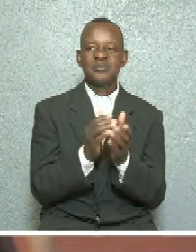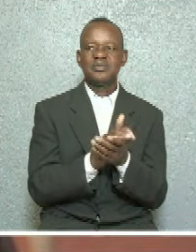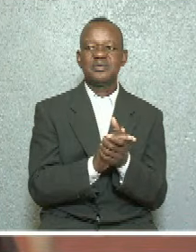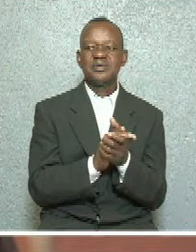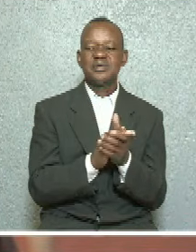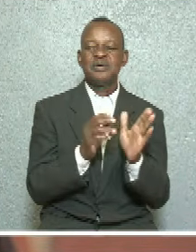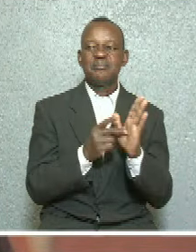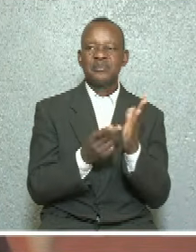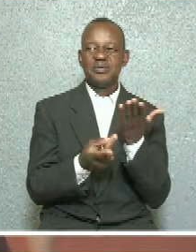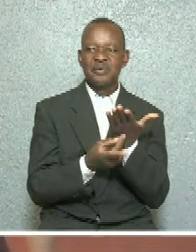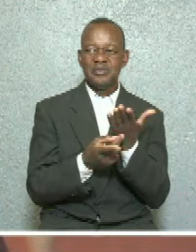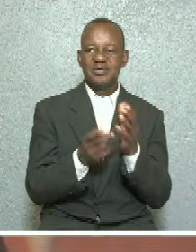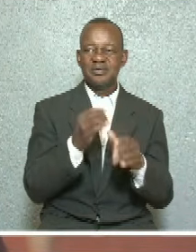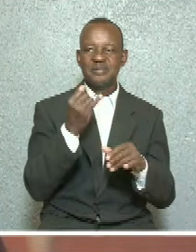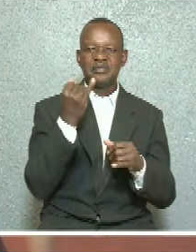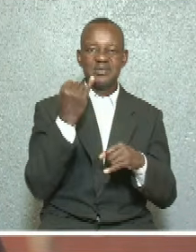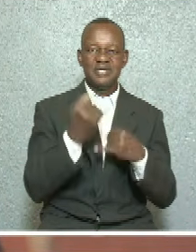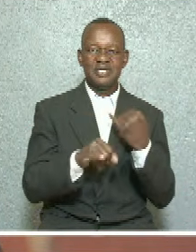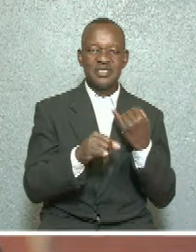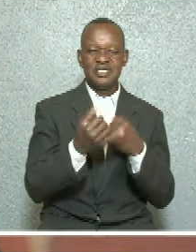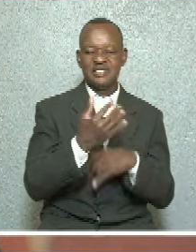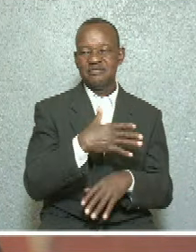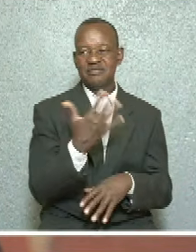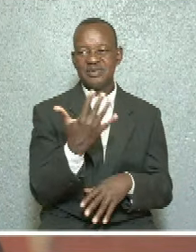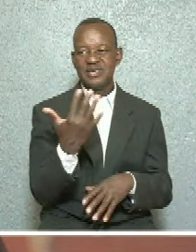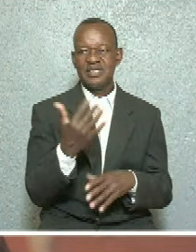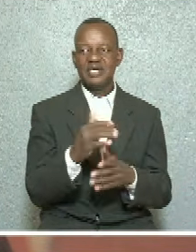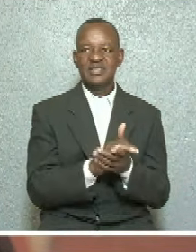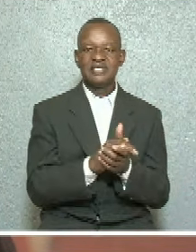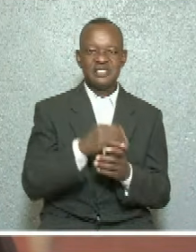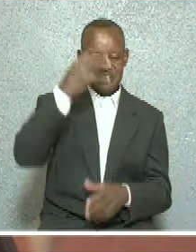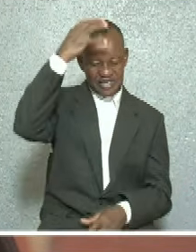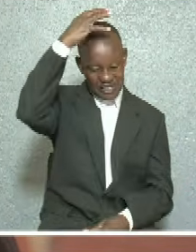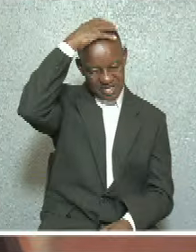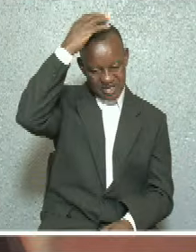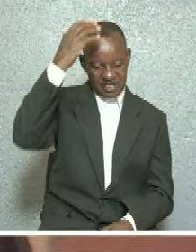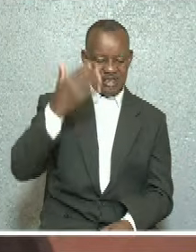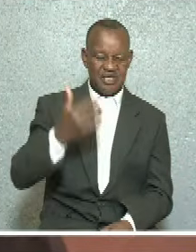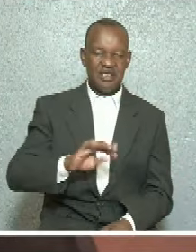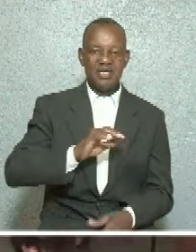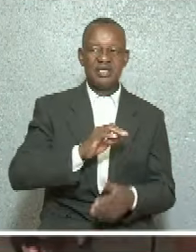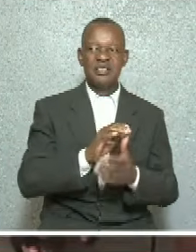Friday, he has been graduated as a mechanical engineer at NAST.